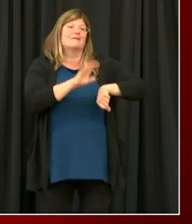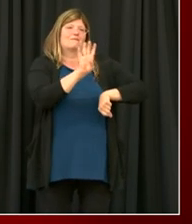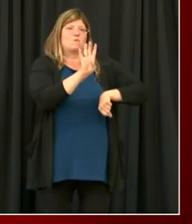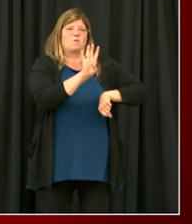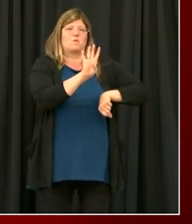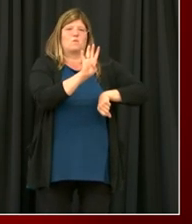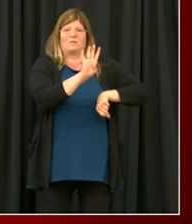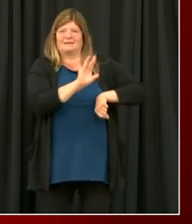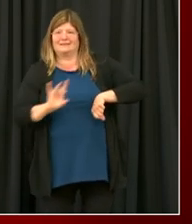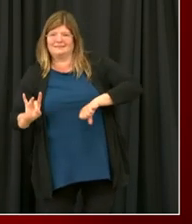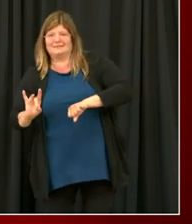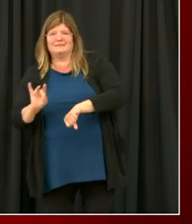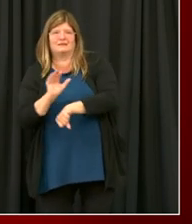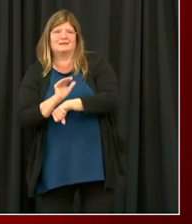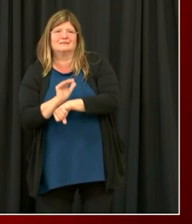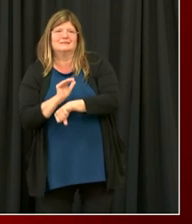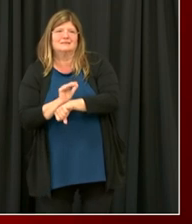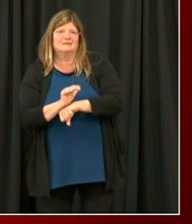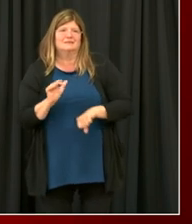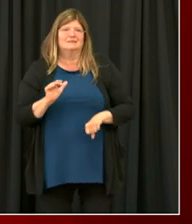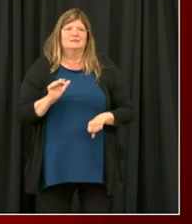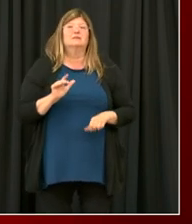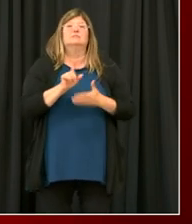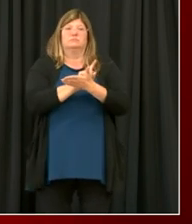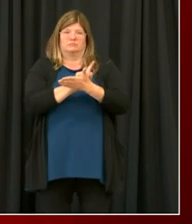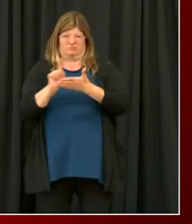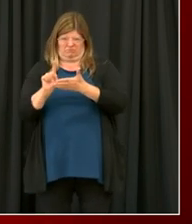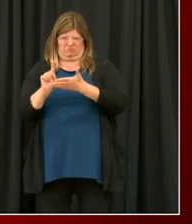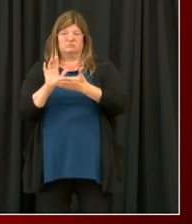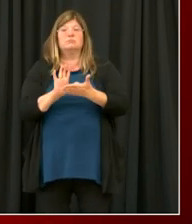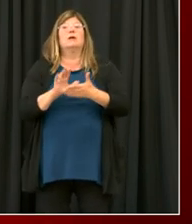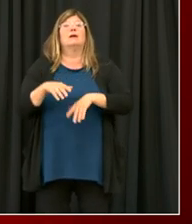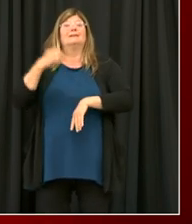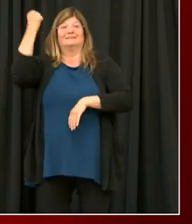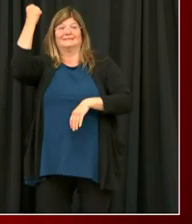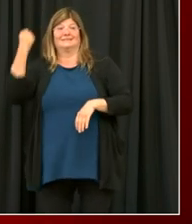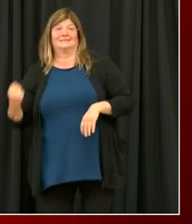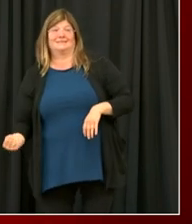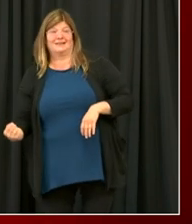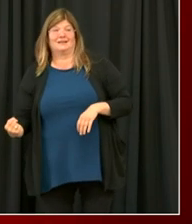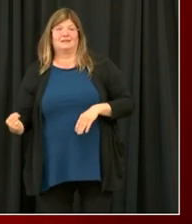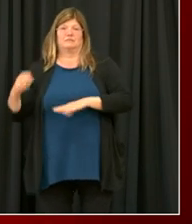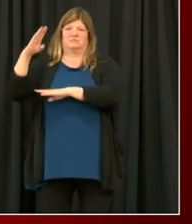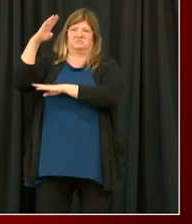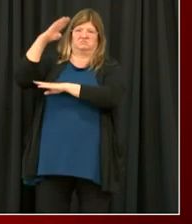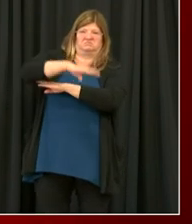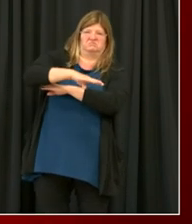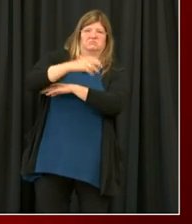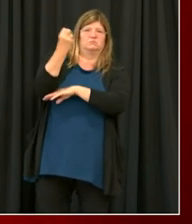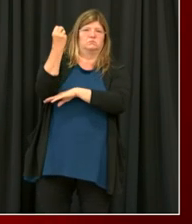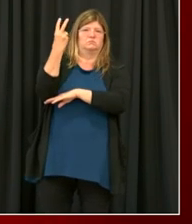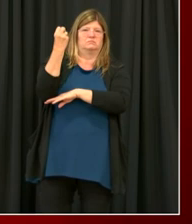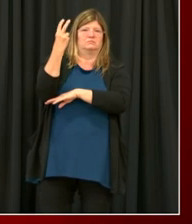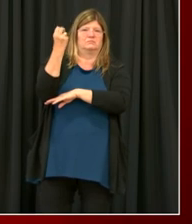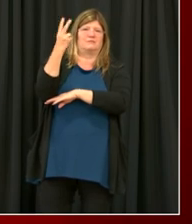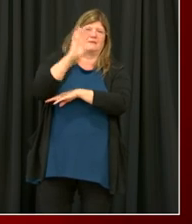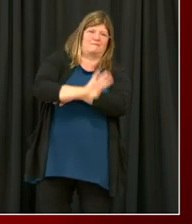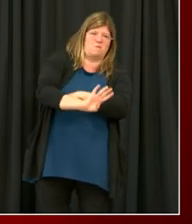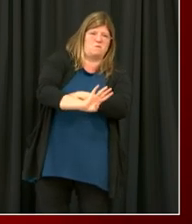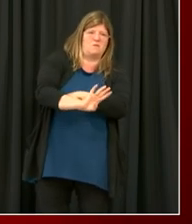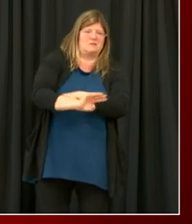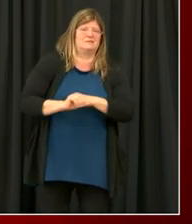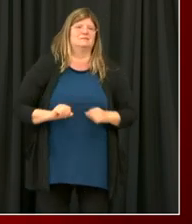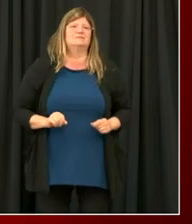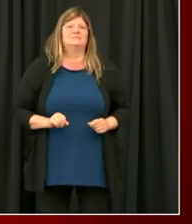and 12 to 4 on Saturday. And so you can see the full schedule ahead of you. Also,